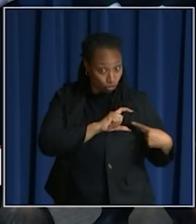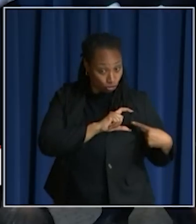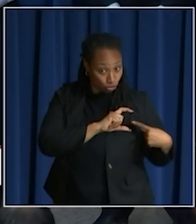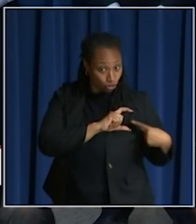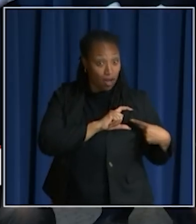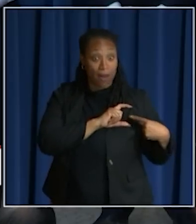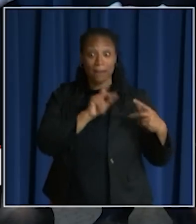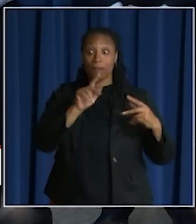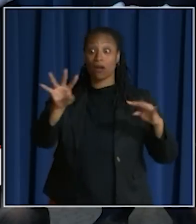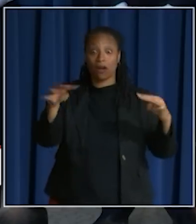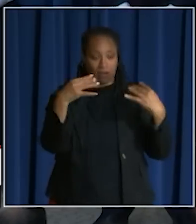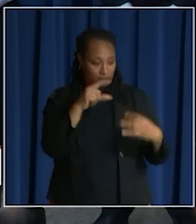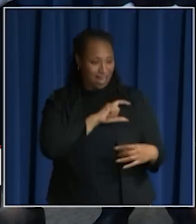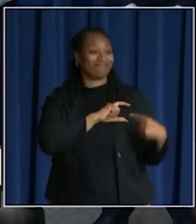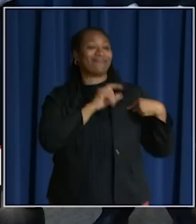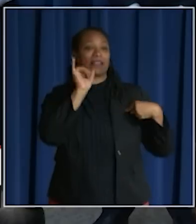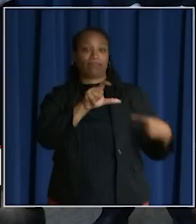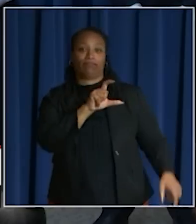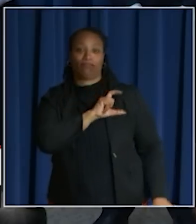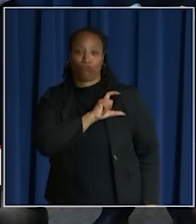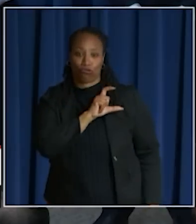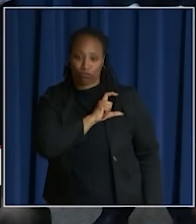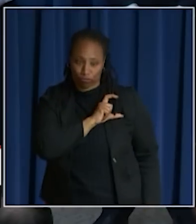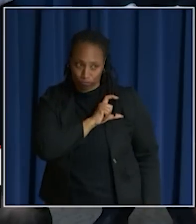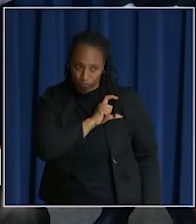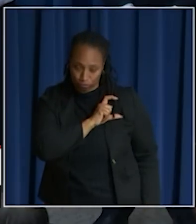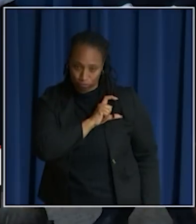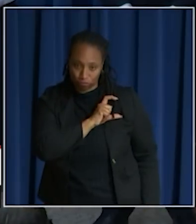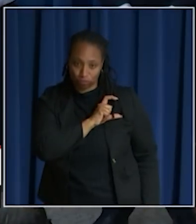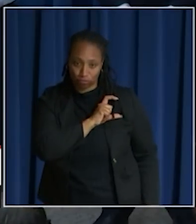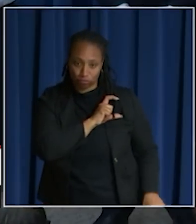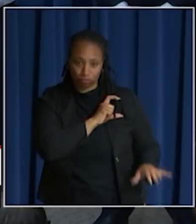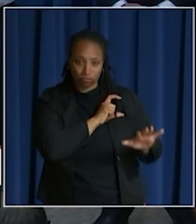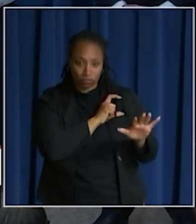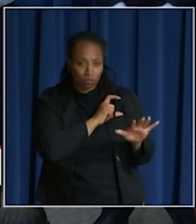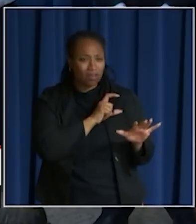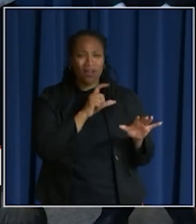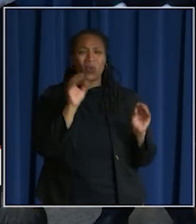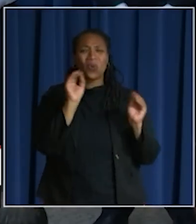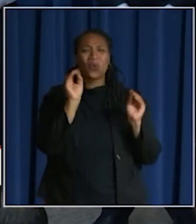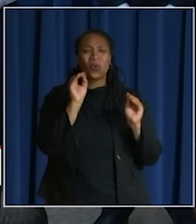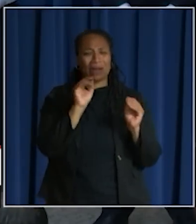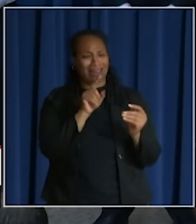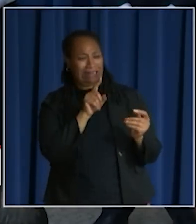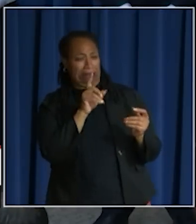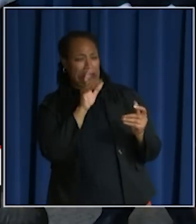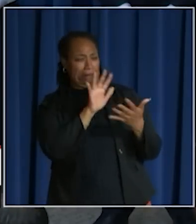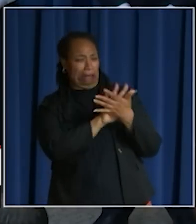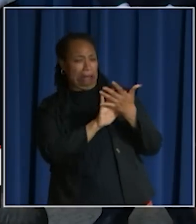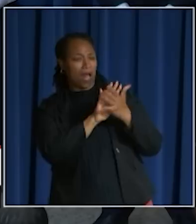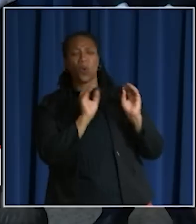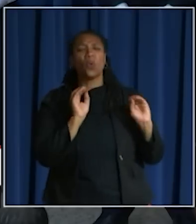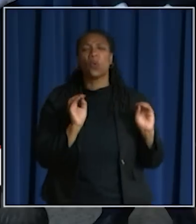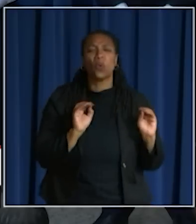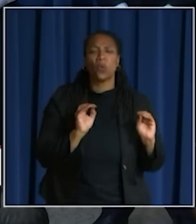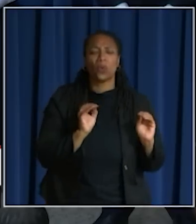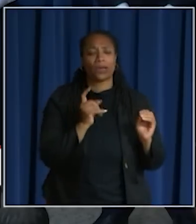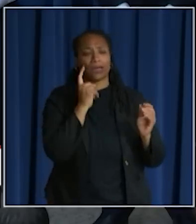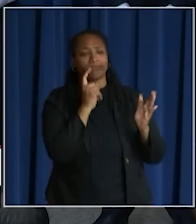enforcement. And the chief, in her coordination with